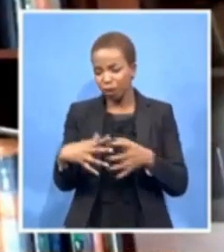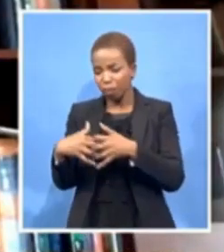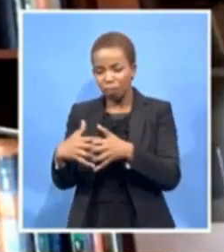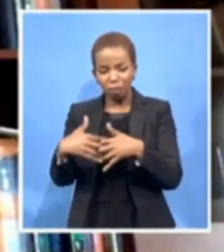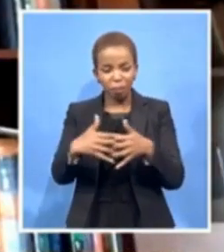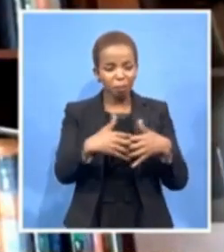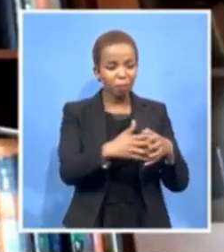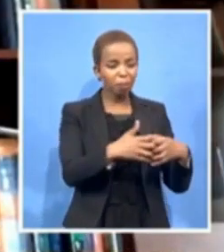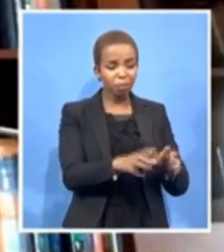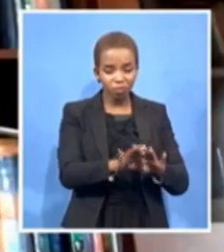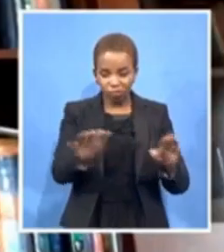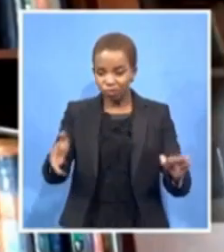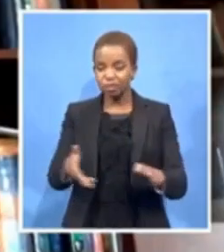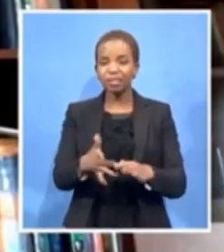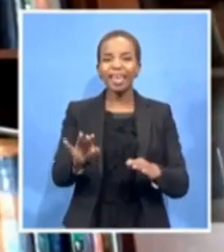SADC,